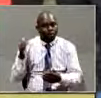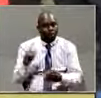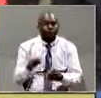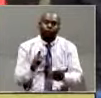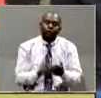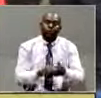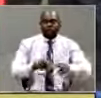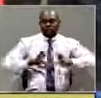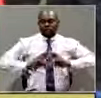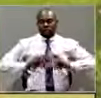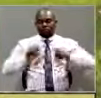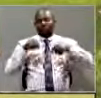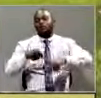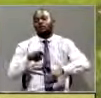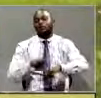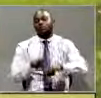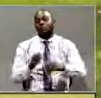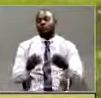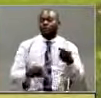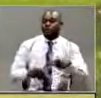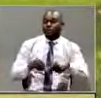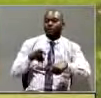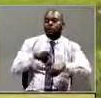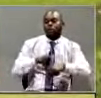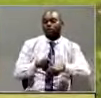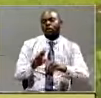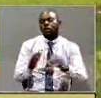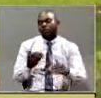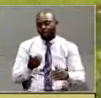we secure results this time round? This time round, I think